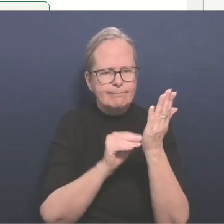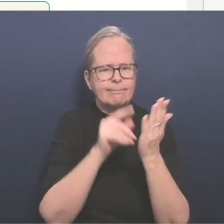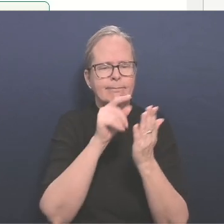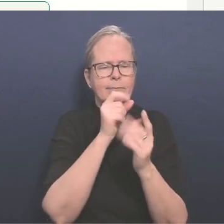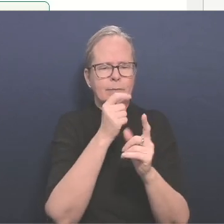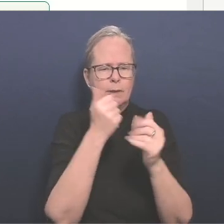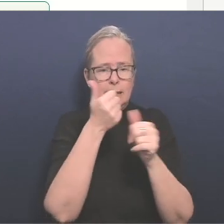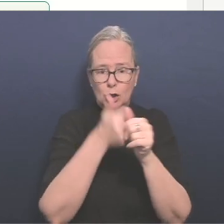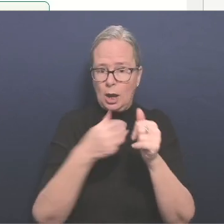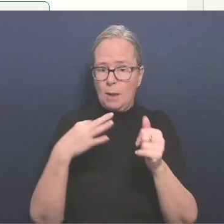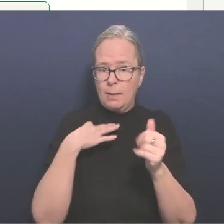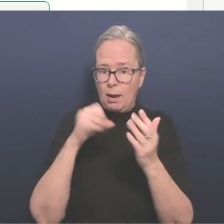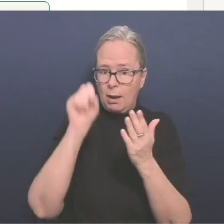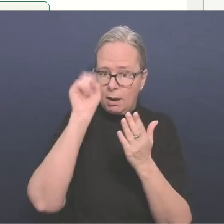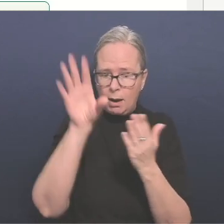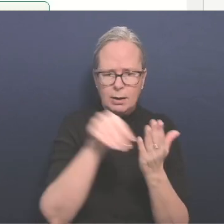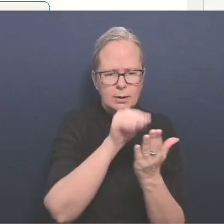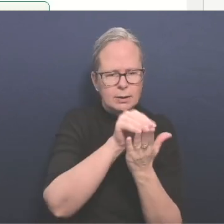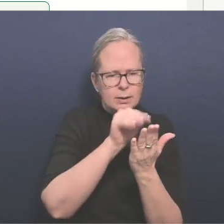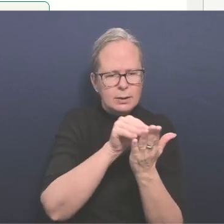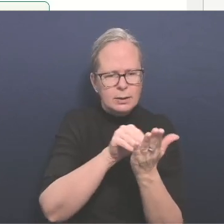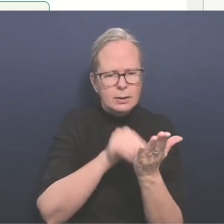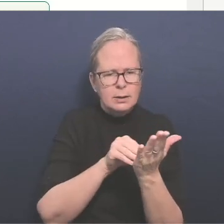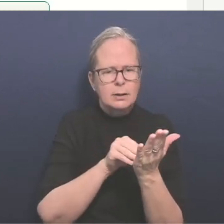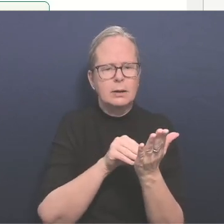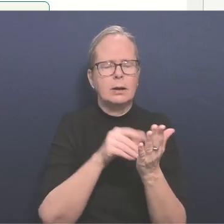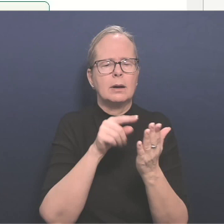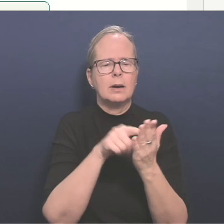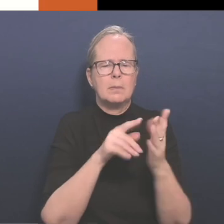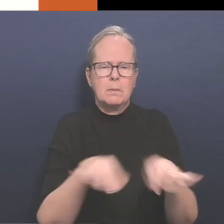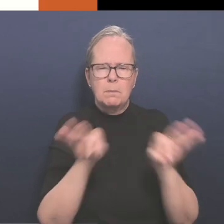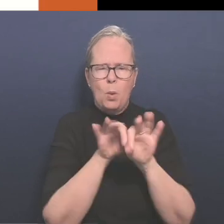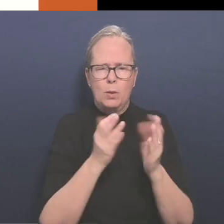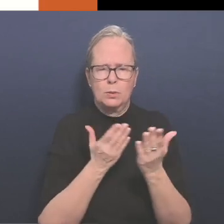So Janet, are there other things I may need to